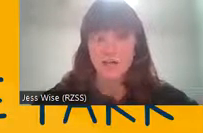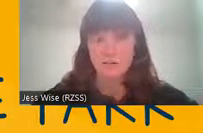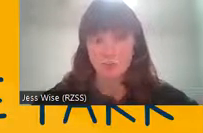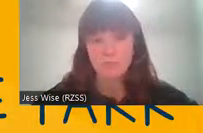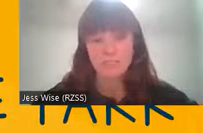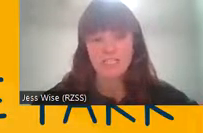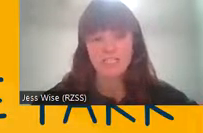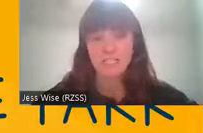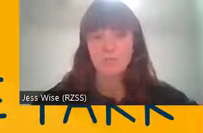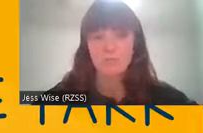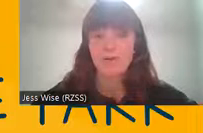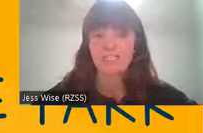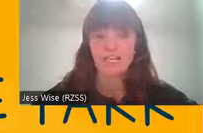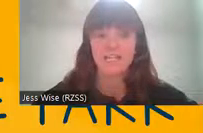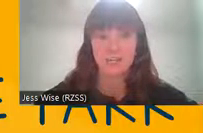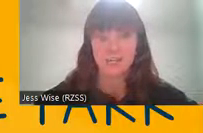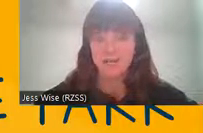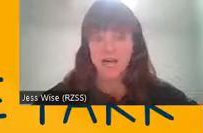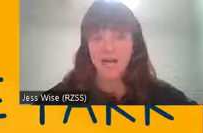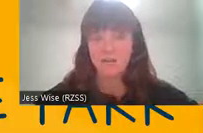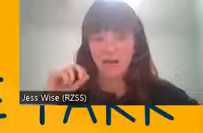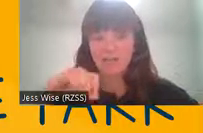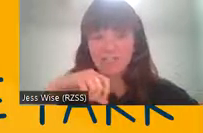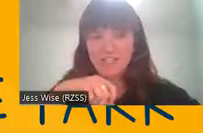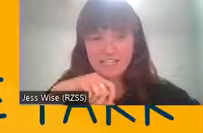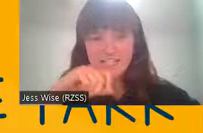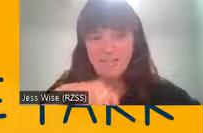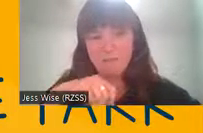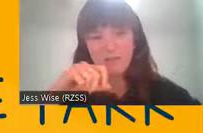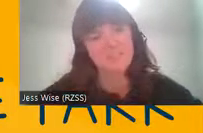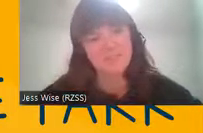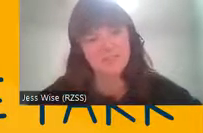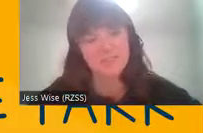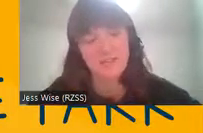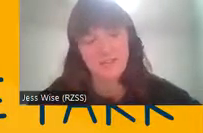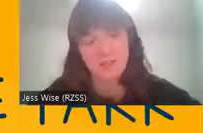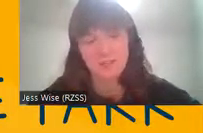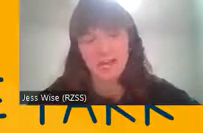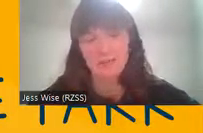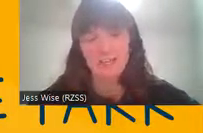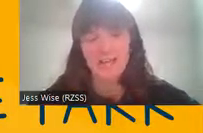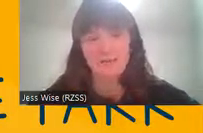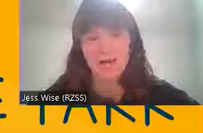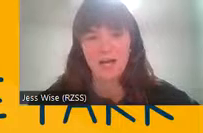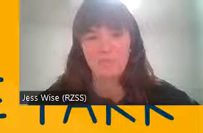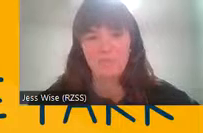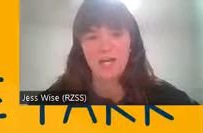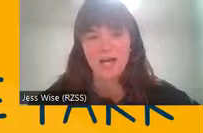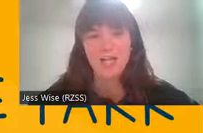volunteer opportunities that they provide today. So I'm actually going to get your pens and pencils and paper out now.